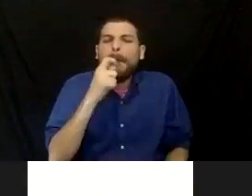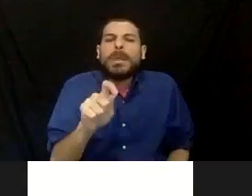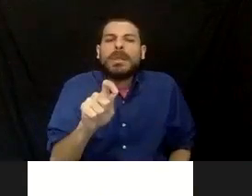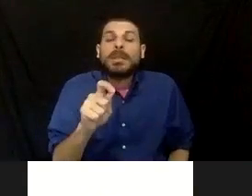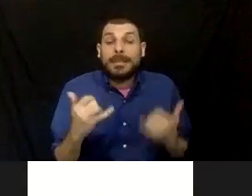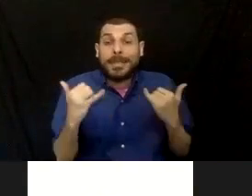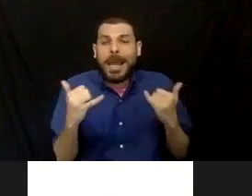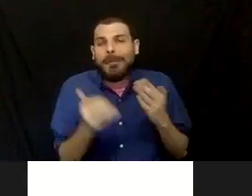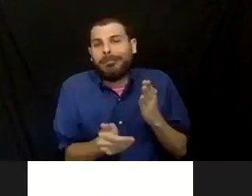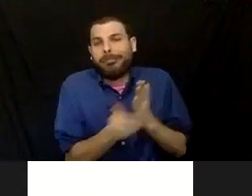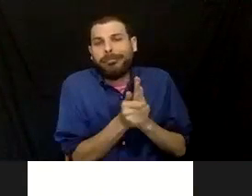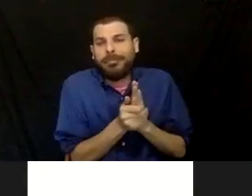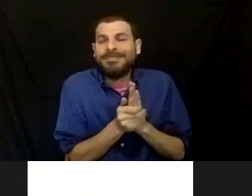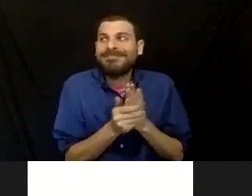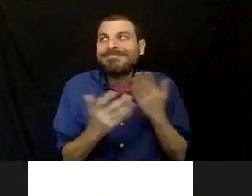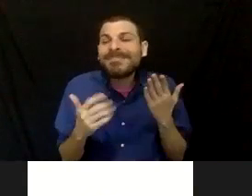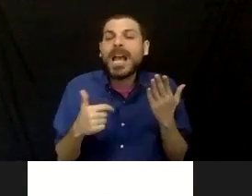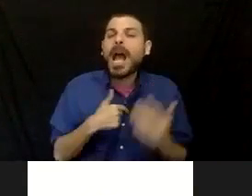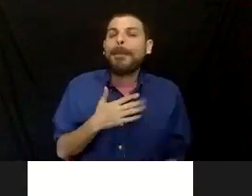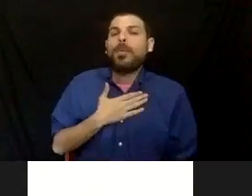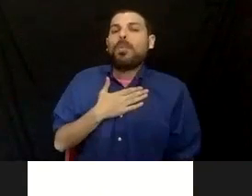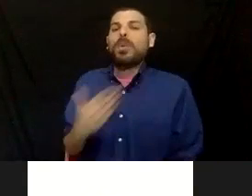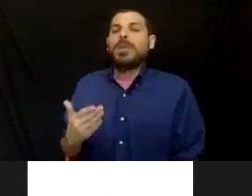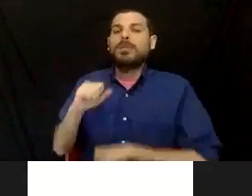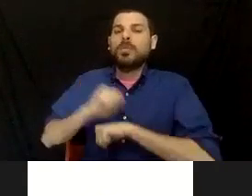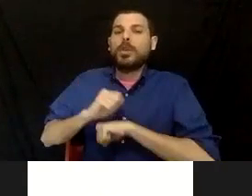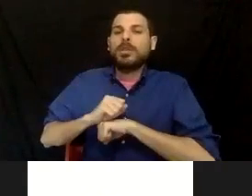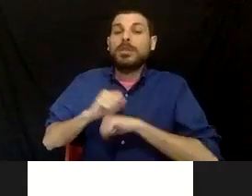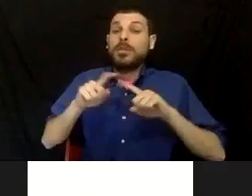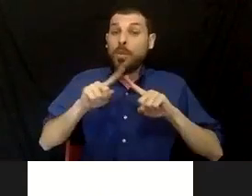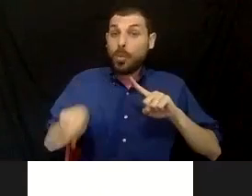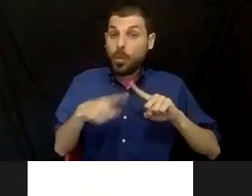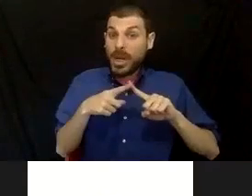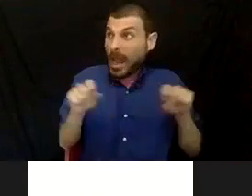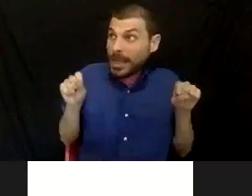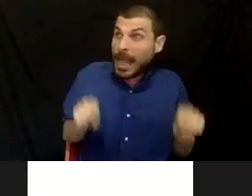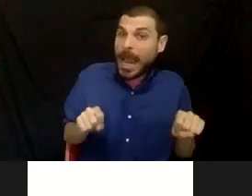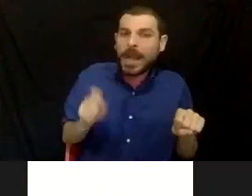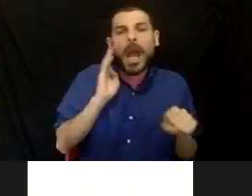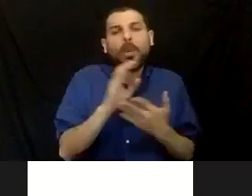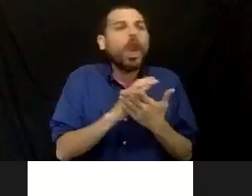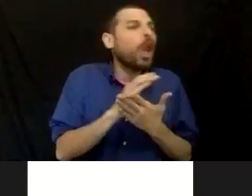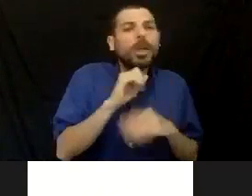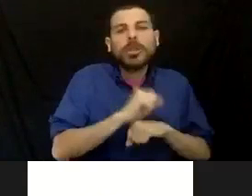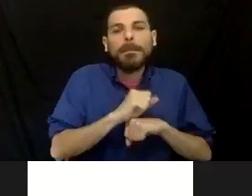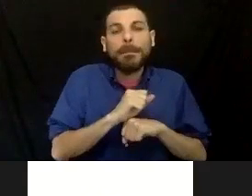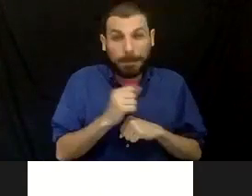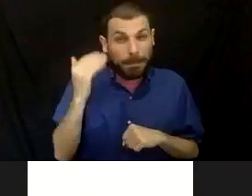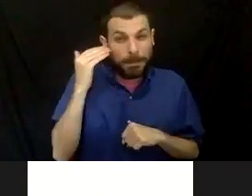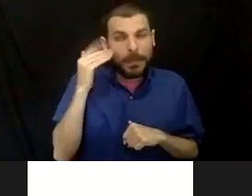you know, certifying that you will go back as soon as you can start looking for a job again, that you will be okay.